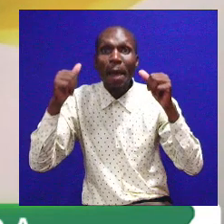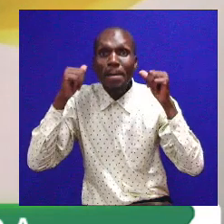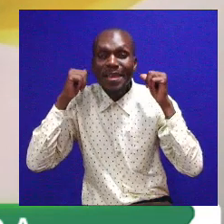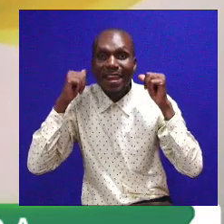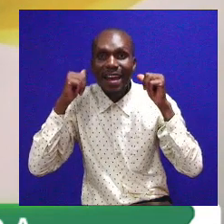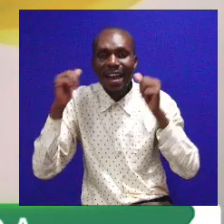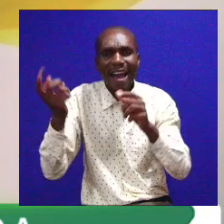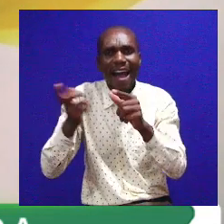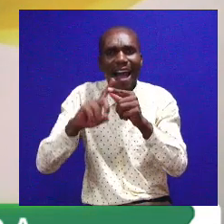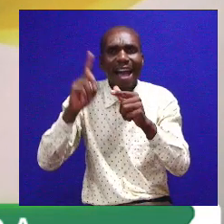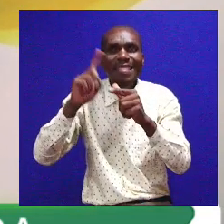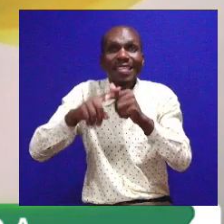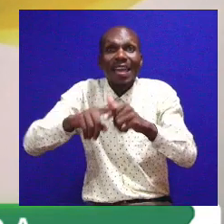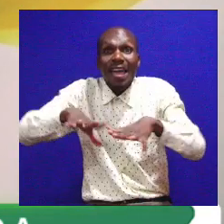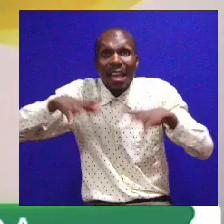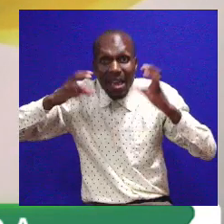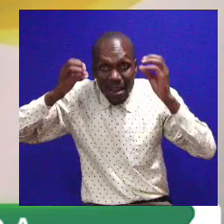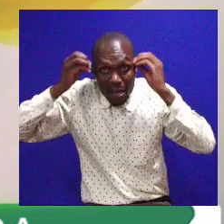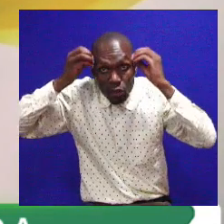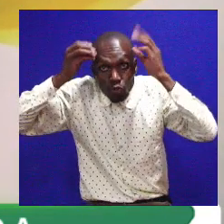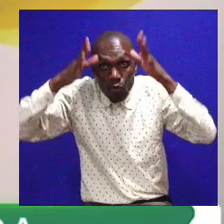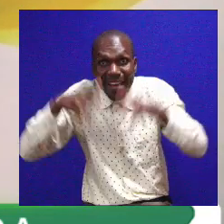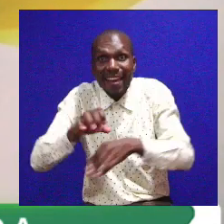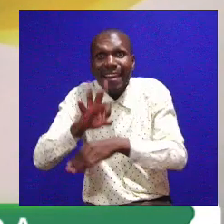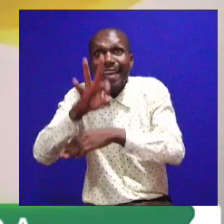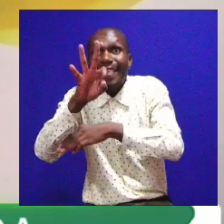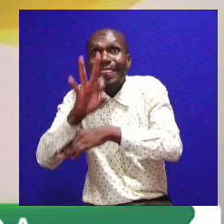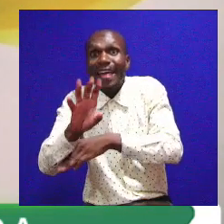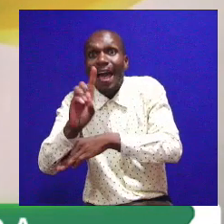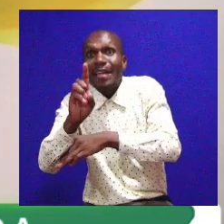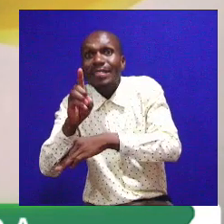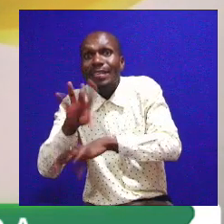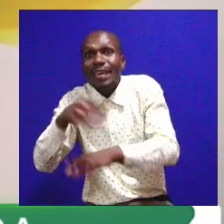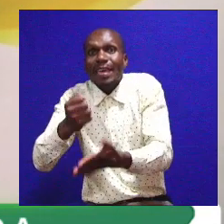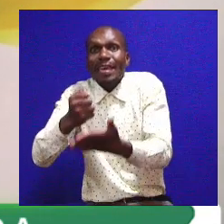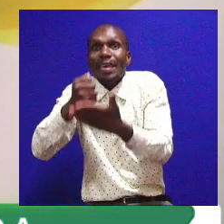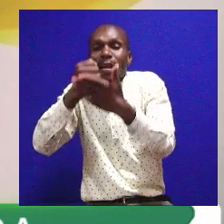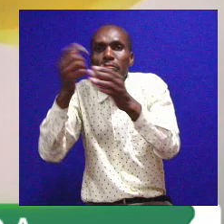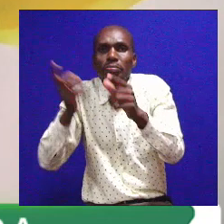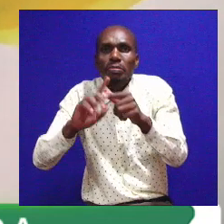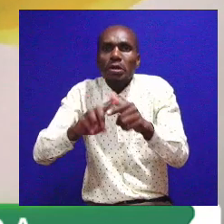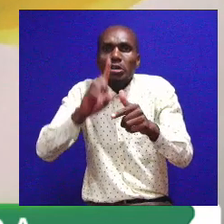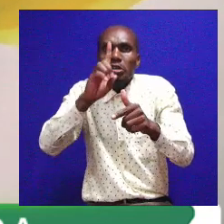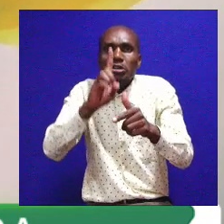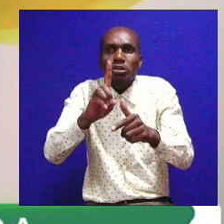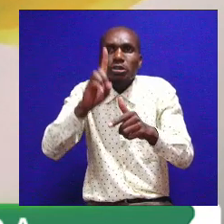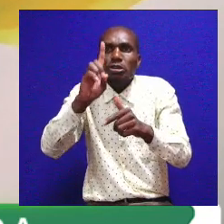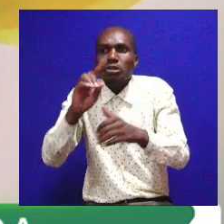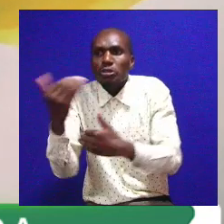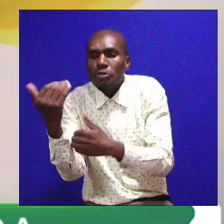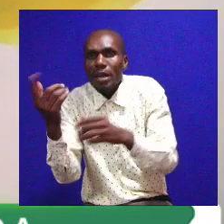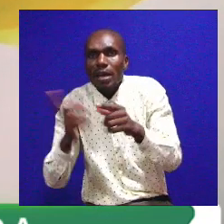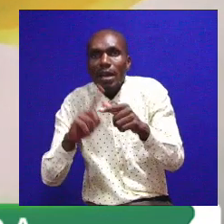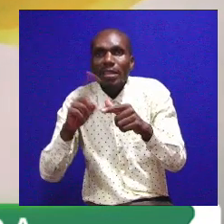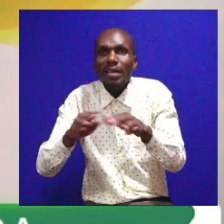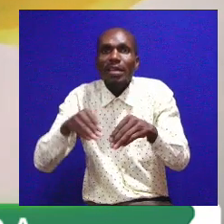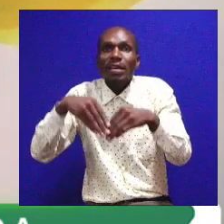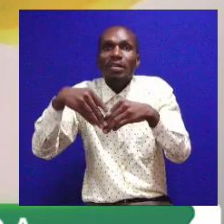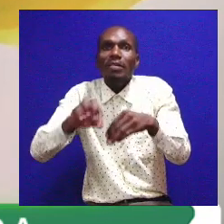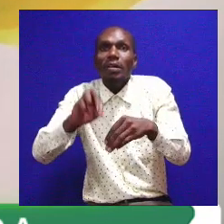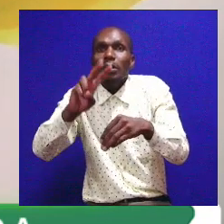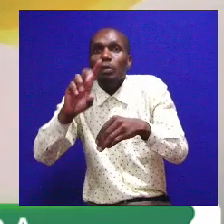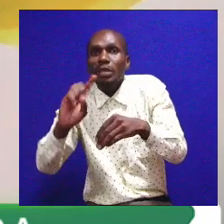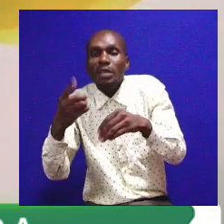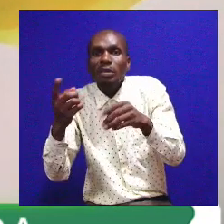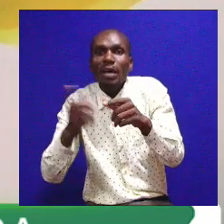Mugrango niko mwana aboro kiwa merongete toba wachiko konyika kwetela sumurubulibu na kero mworo kiwa niga wachiko nyorakate shiringi chiribu emeronge veru weka